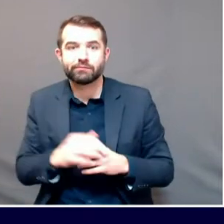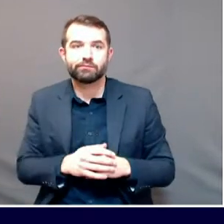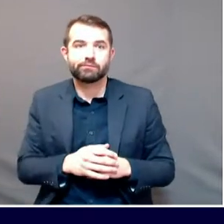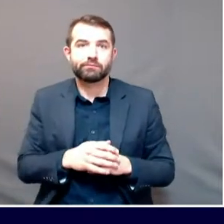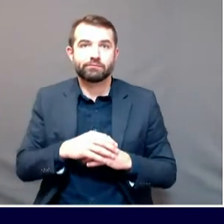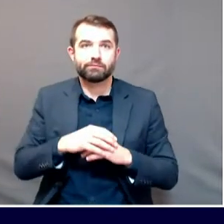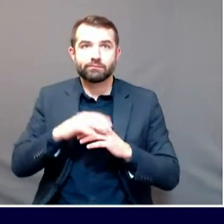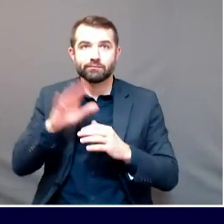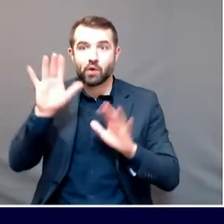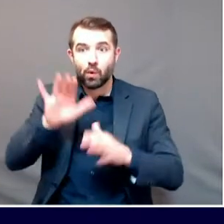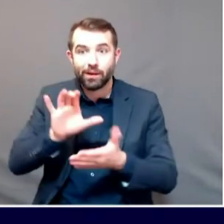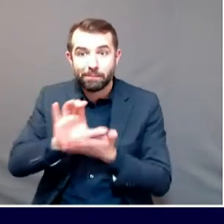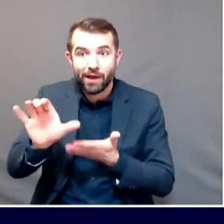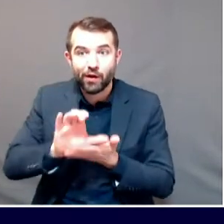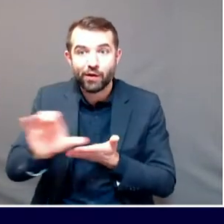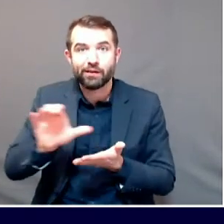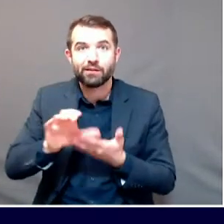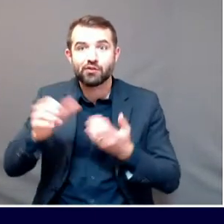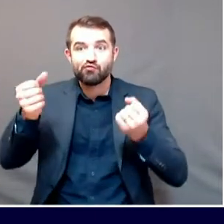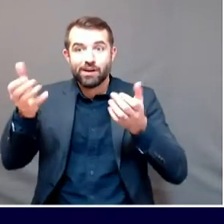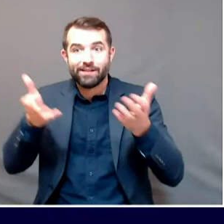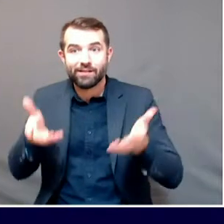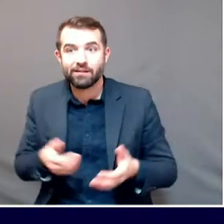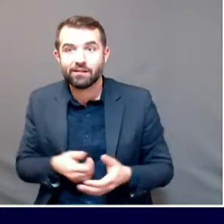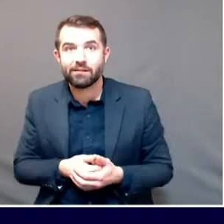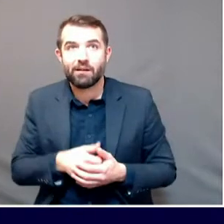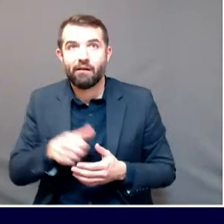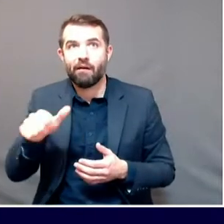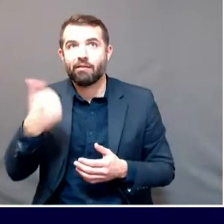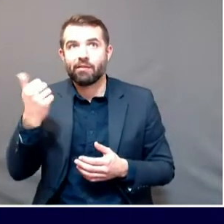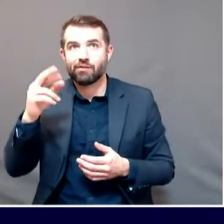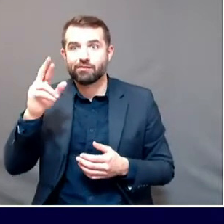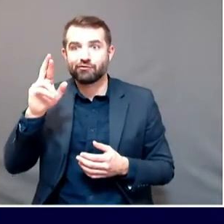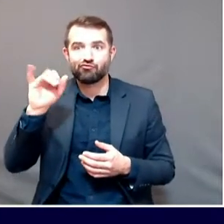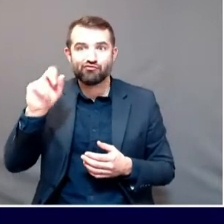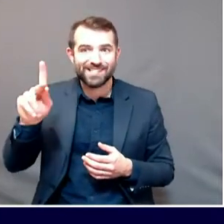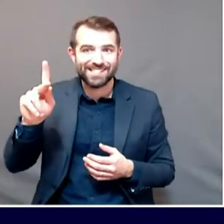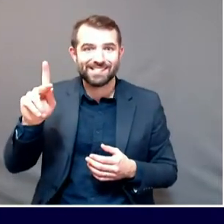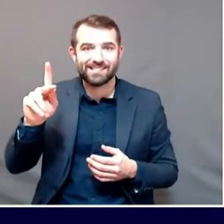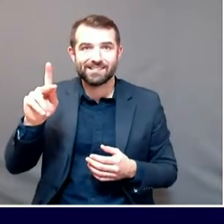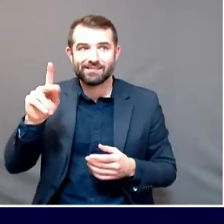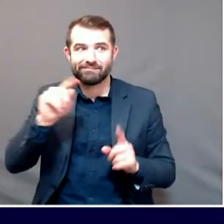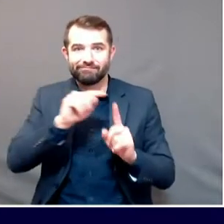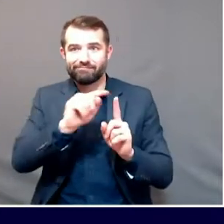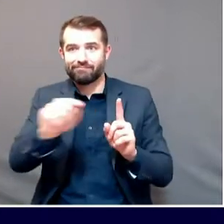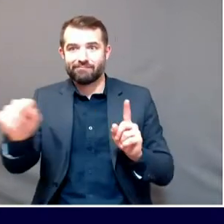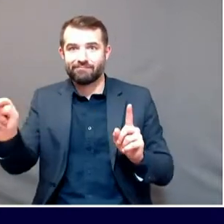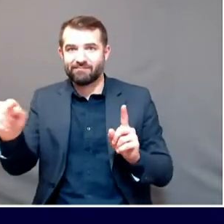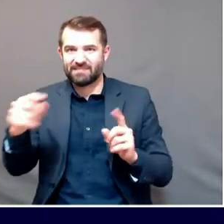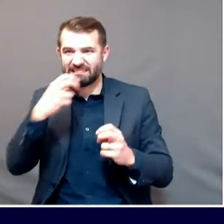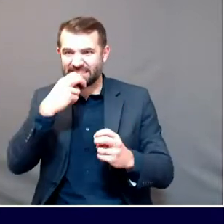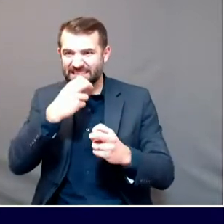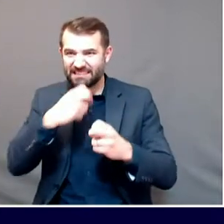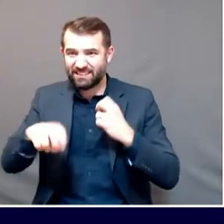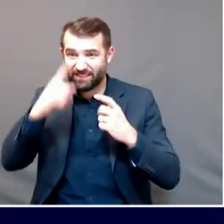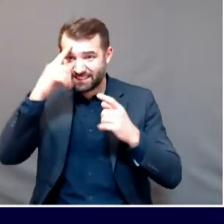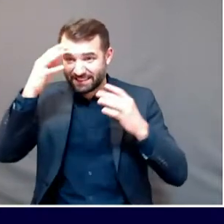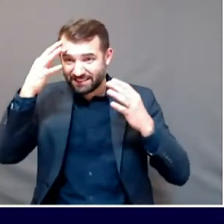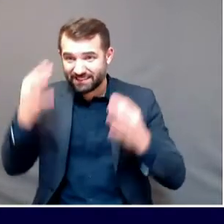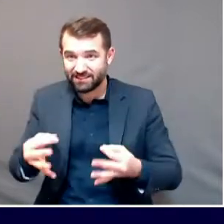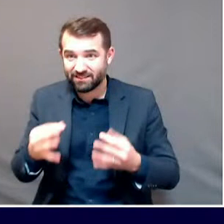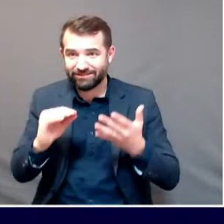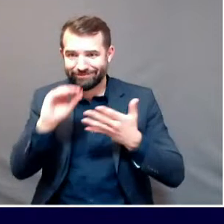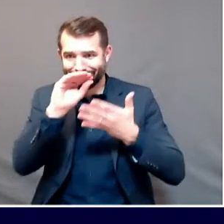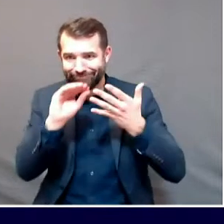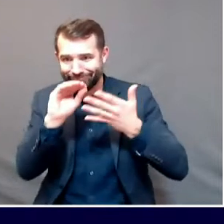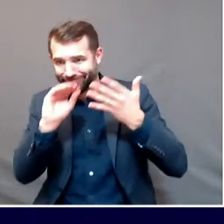are out there that we know are at risk. We're going to have there are going to be some very difficult and hard decisions that are in front of us with respect